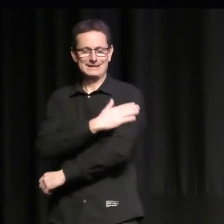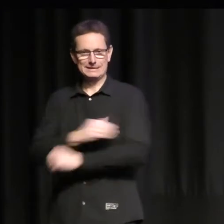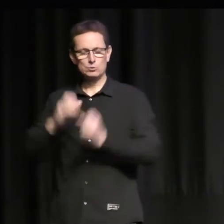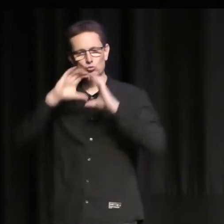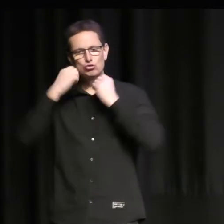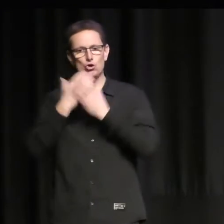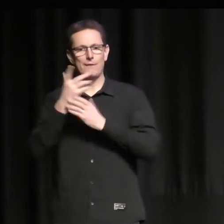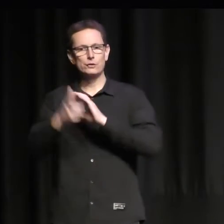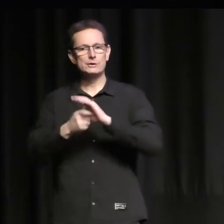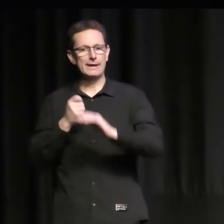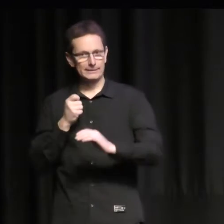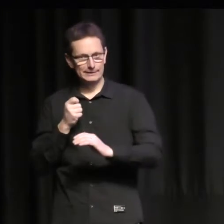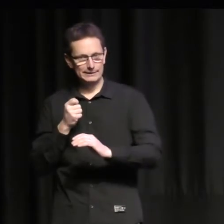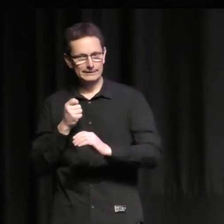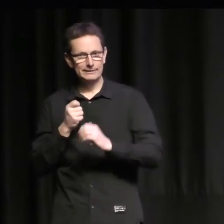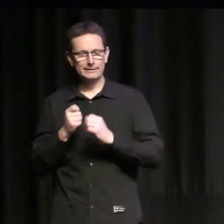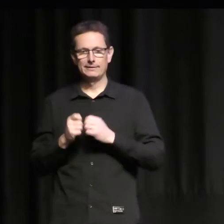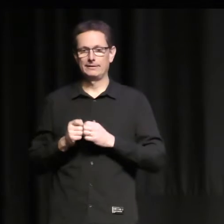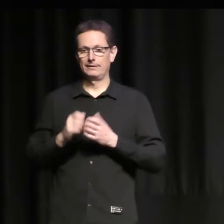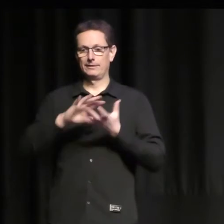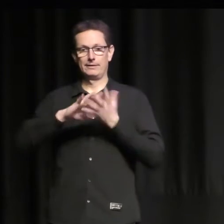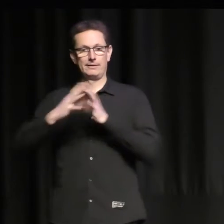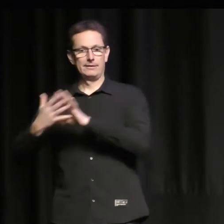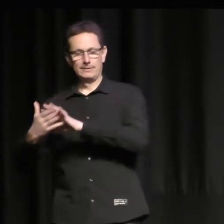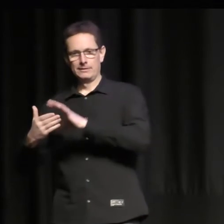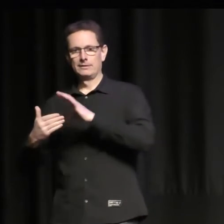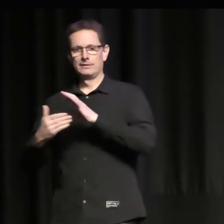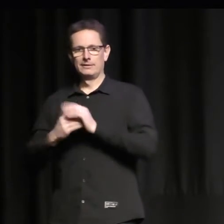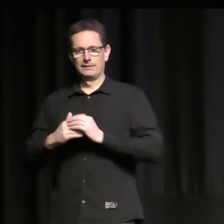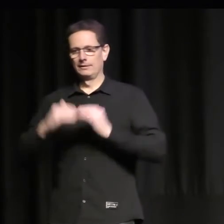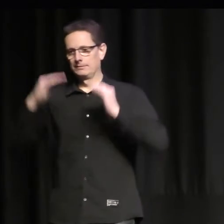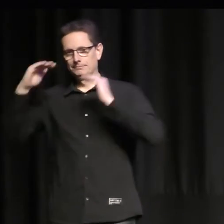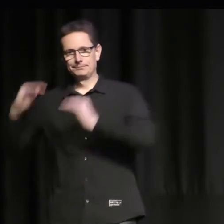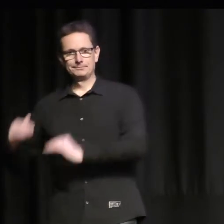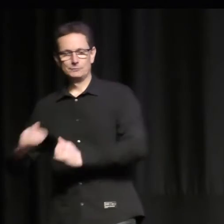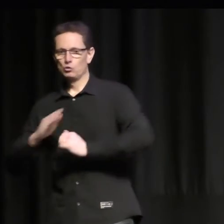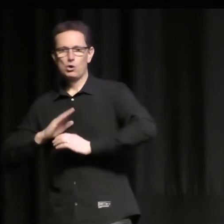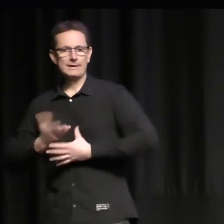insurance benefits to means-tested social assistance.